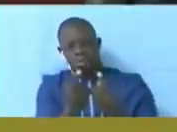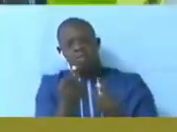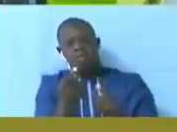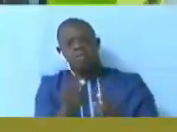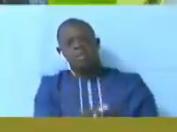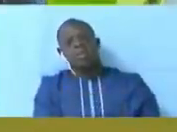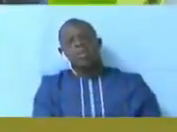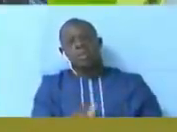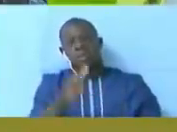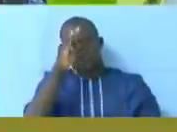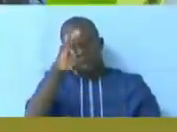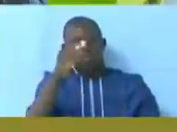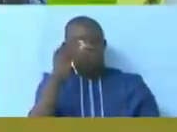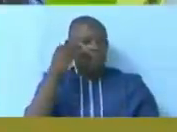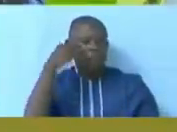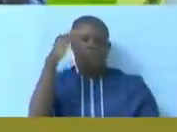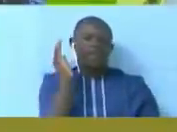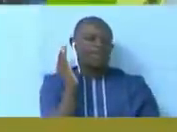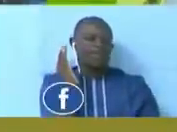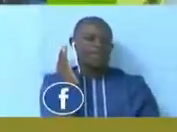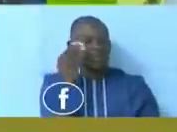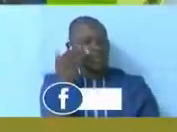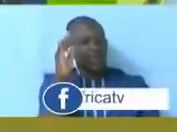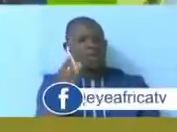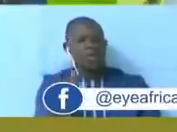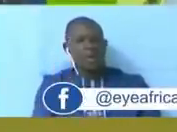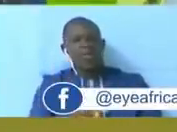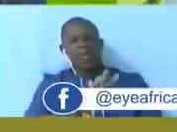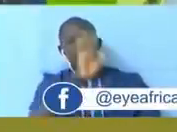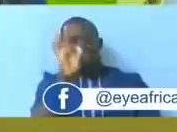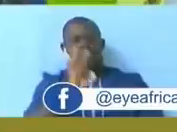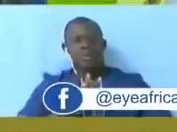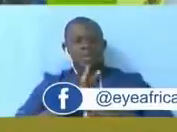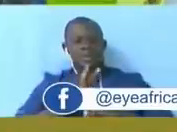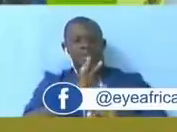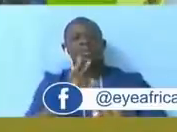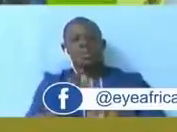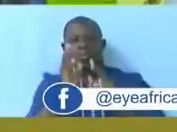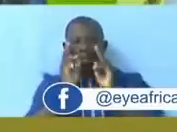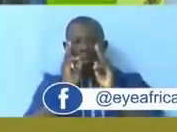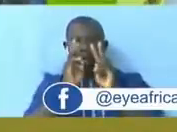was a very interesting observation. You